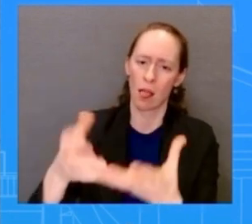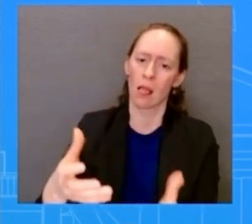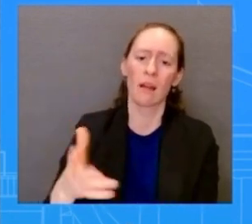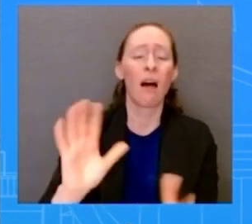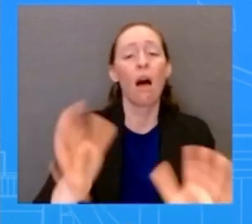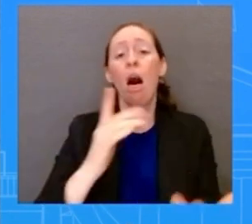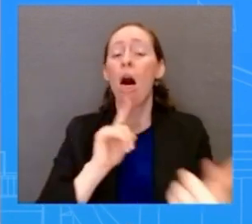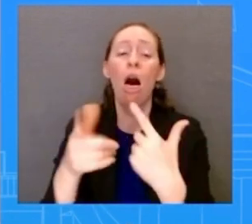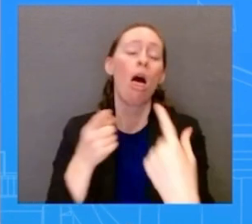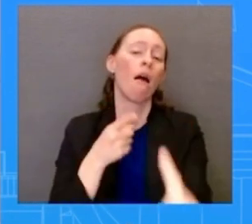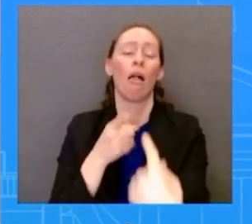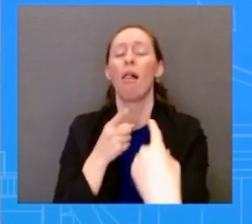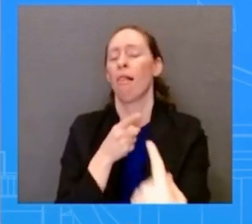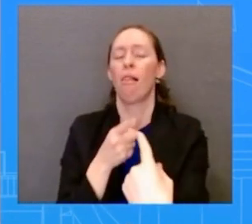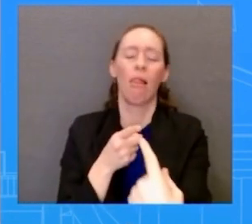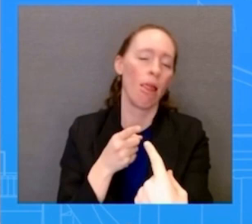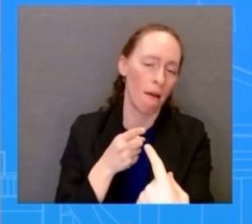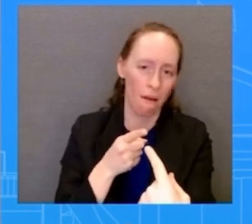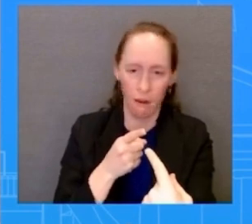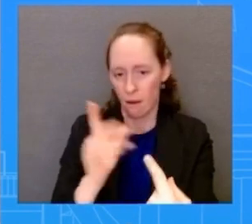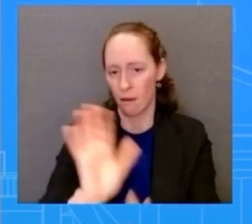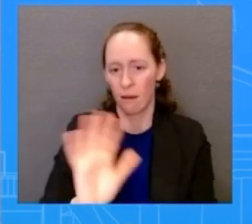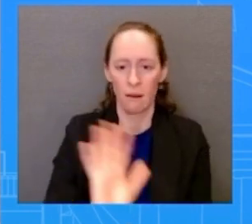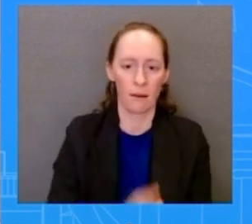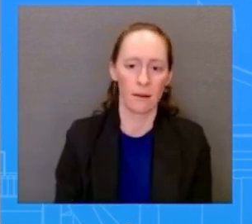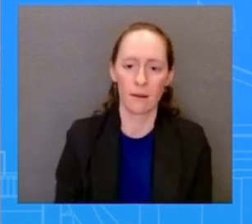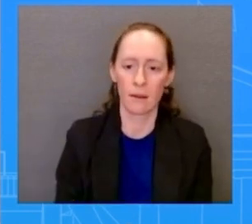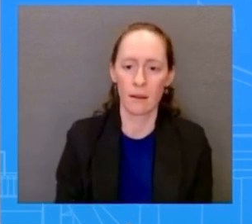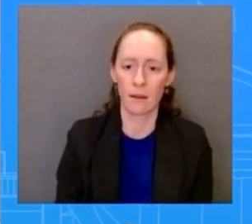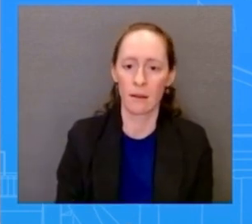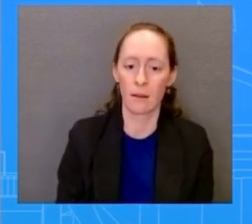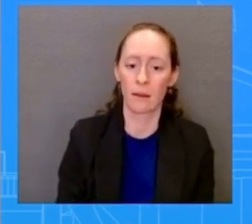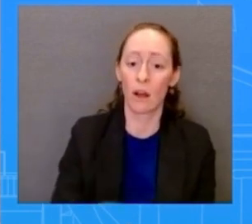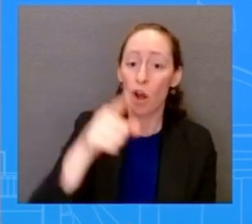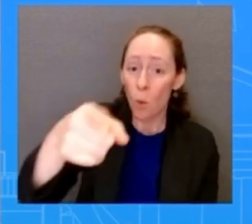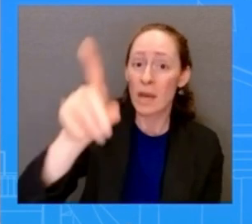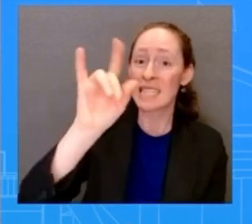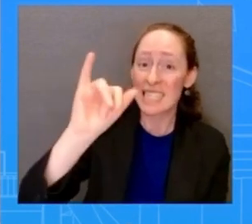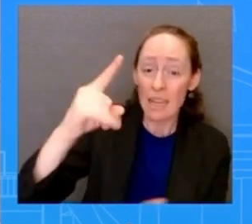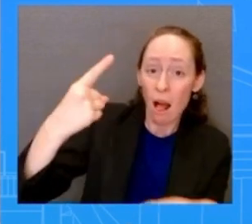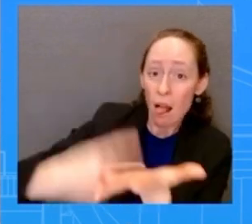are you having a conversation about member to the staff to speak publicly on this?